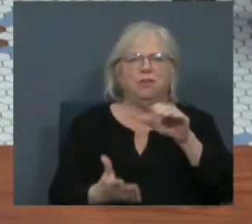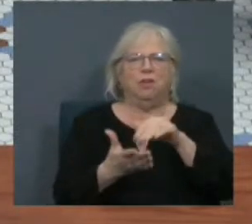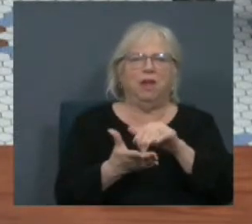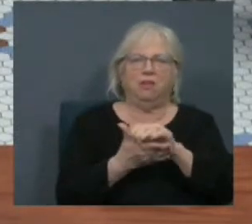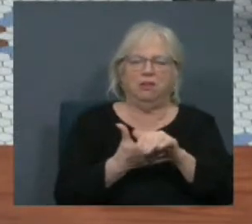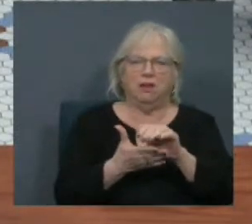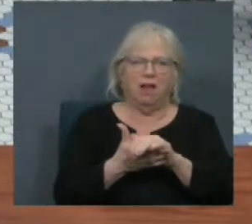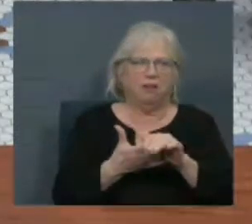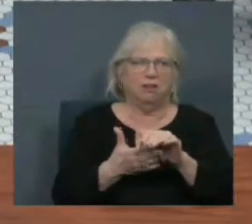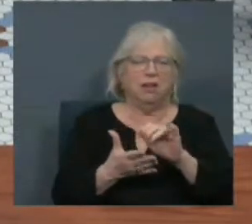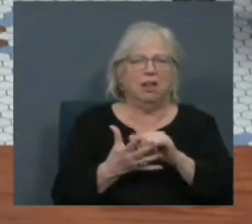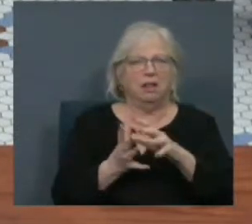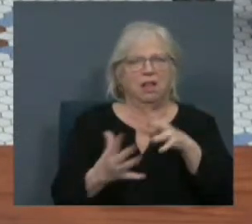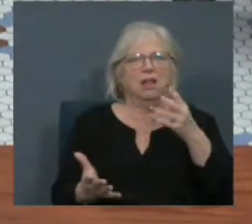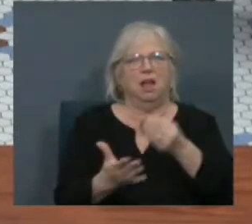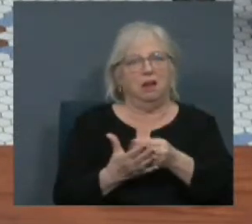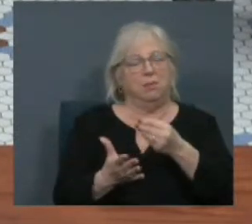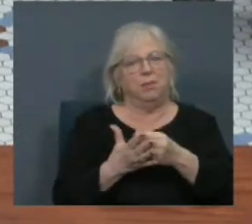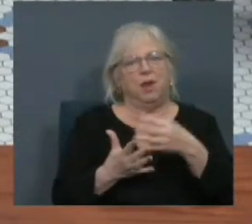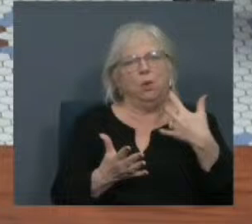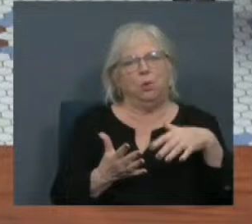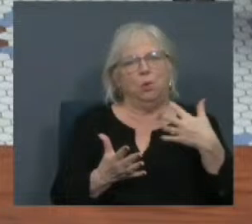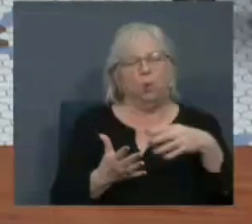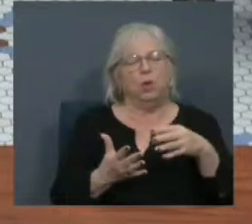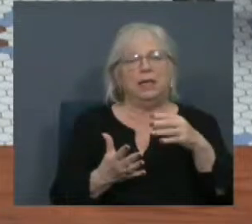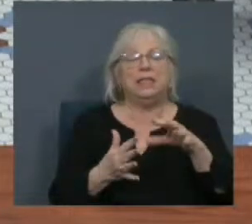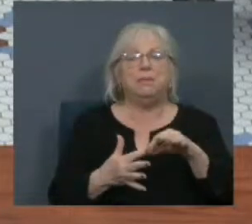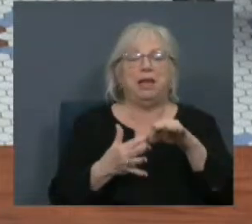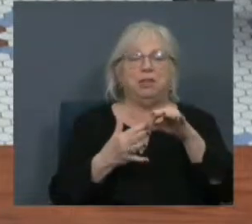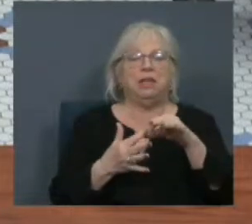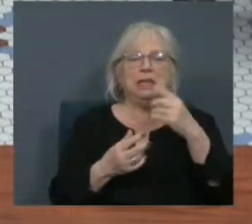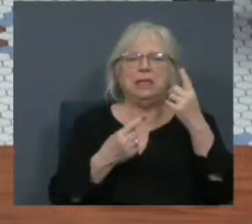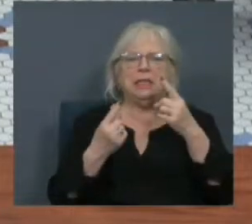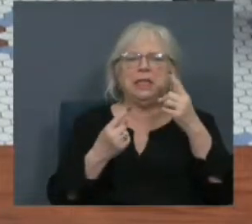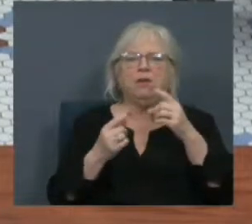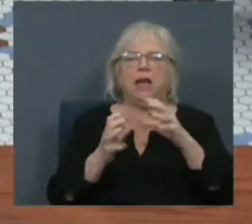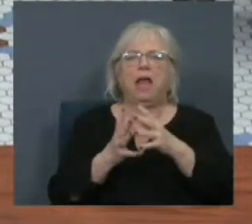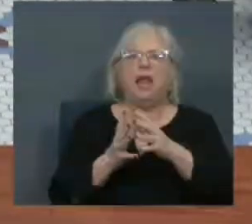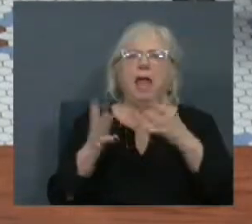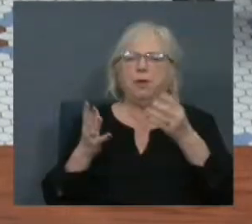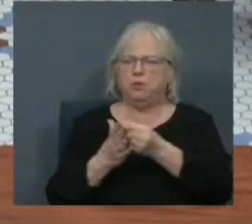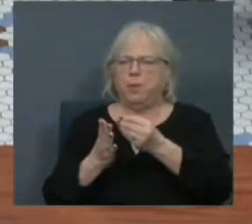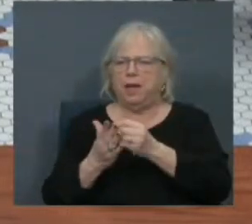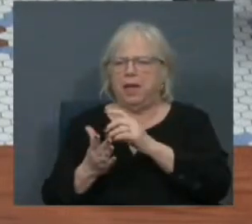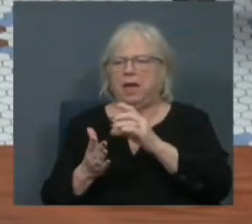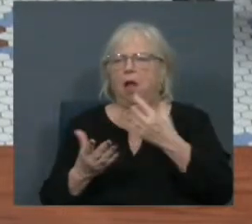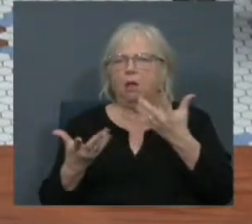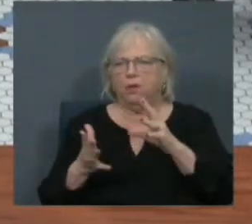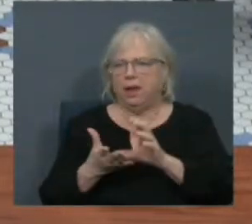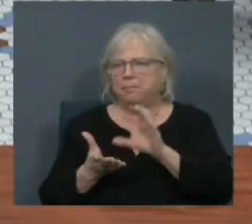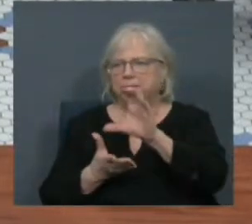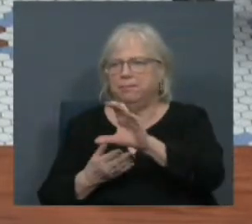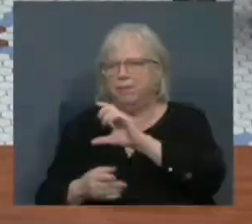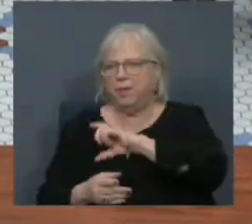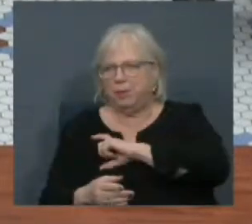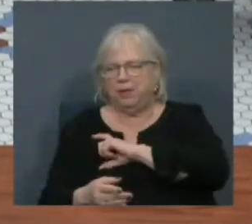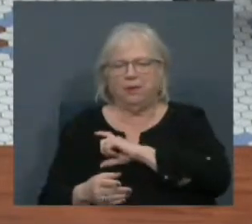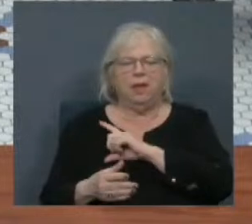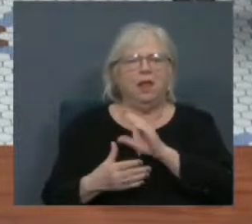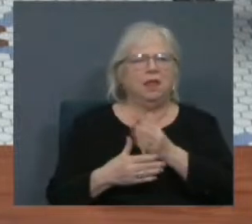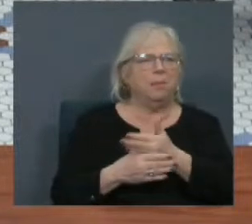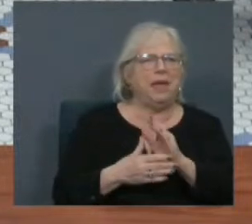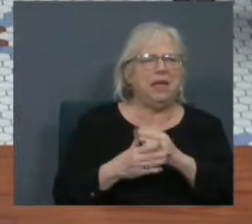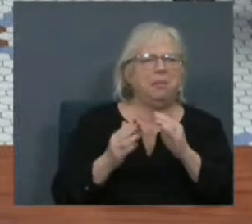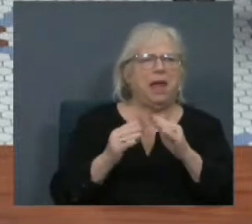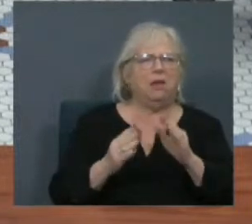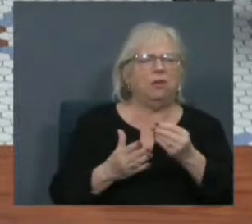$800,000 is a whole lot of money to spend, especially considering how much the police already get. You know, the median household income, I believe, is